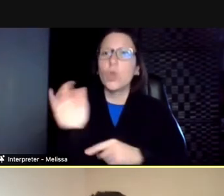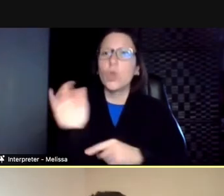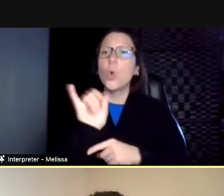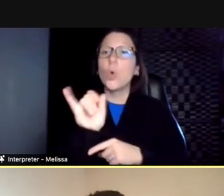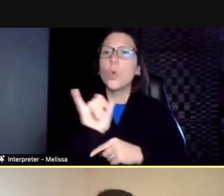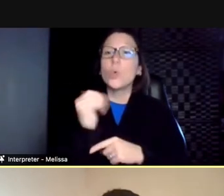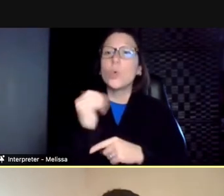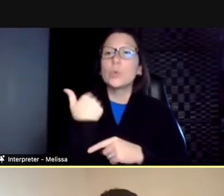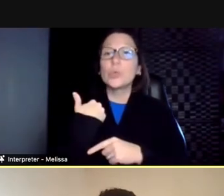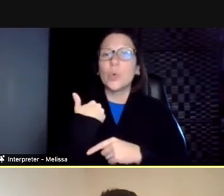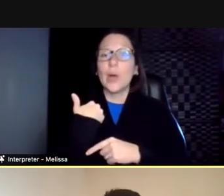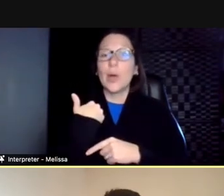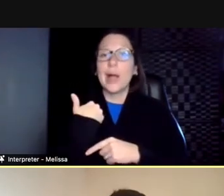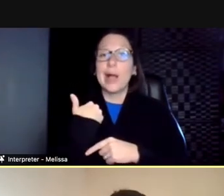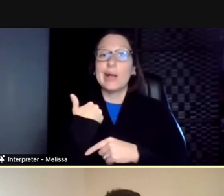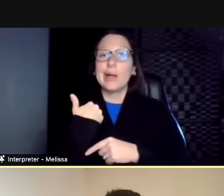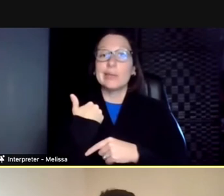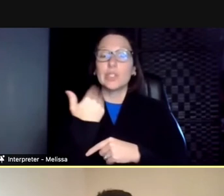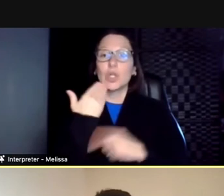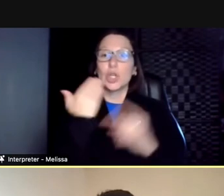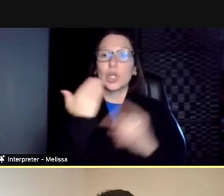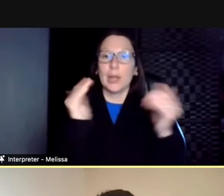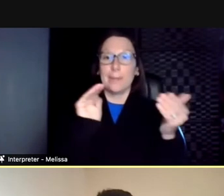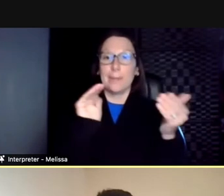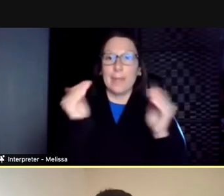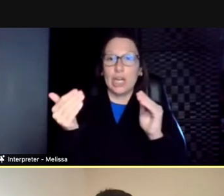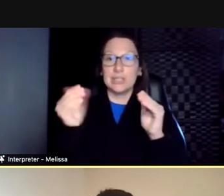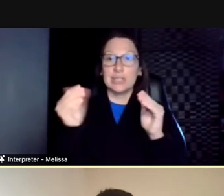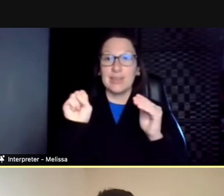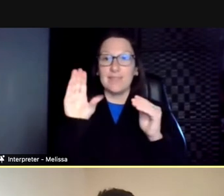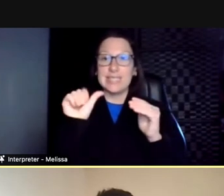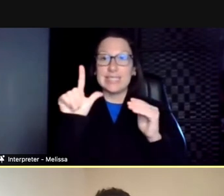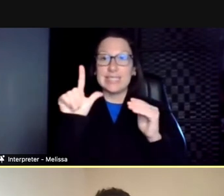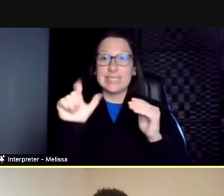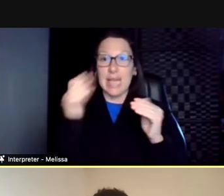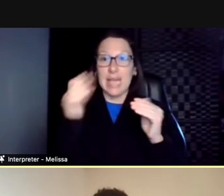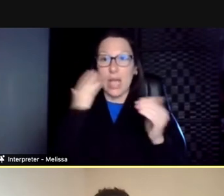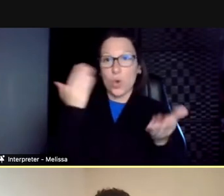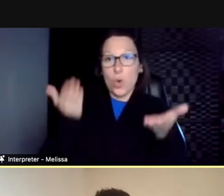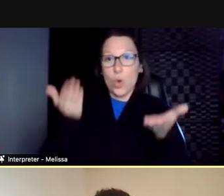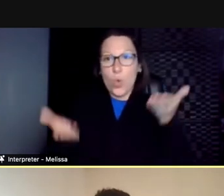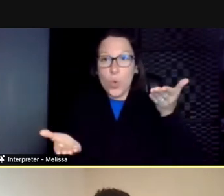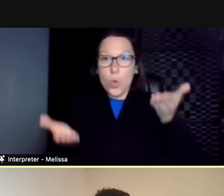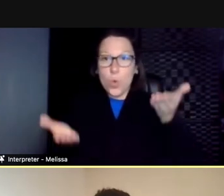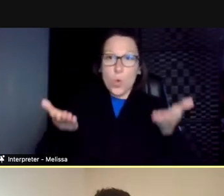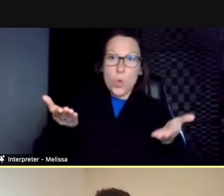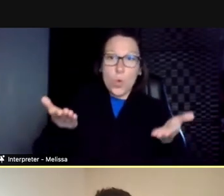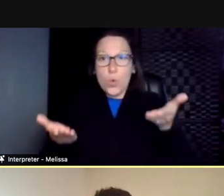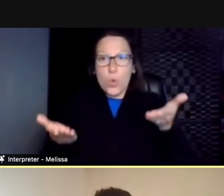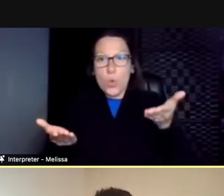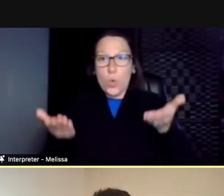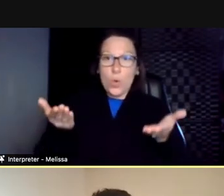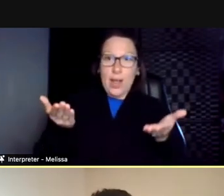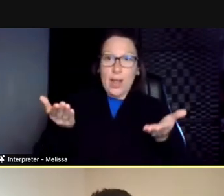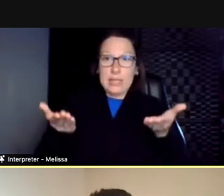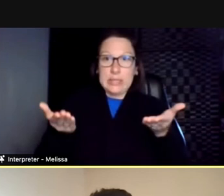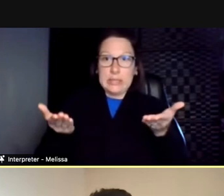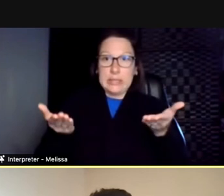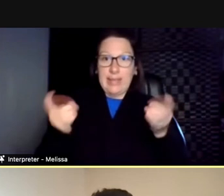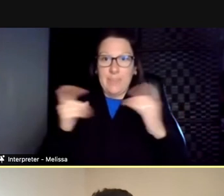like, graphic analogy of, a scale. And we're kind of balancing those internal, external factors and figuring